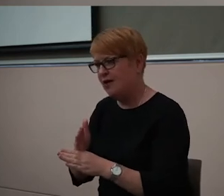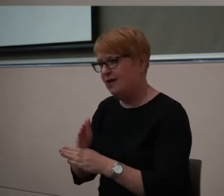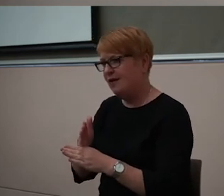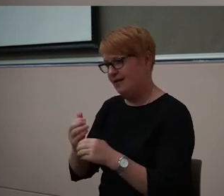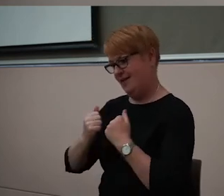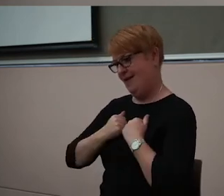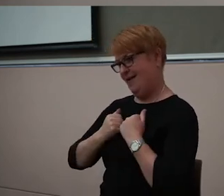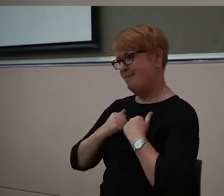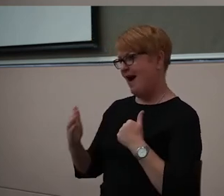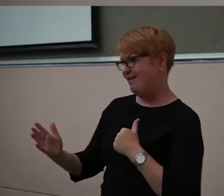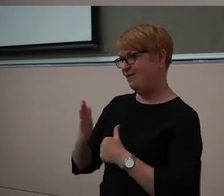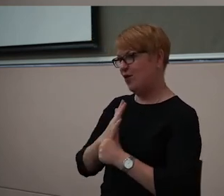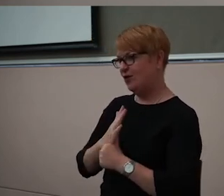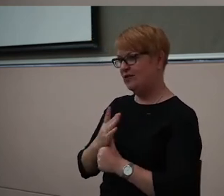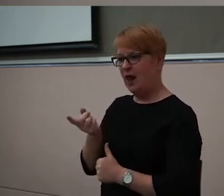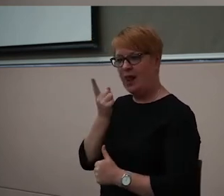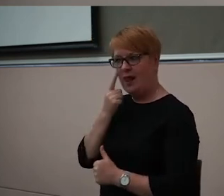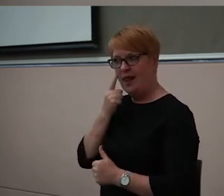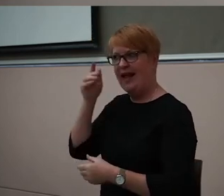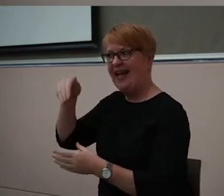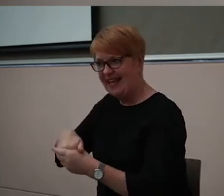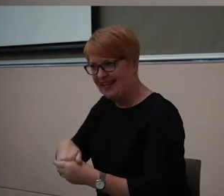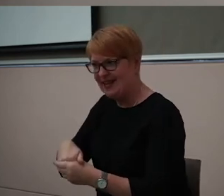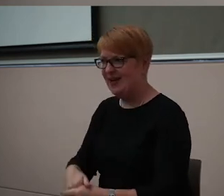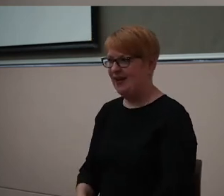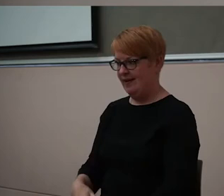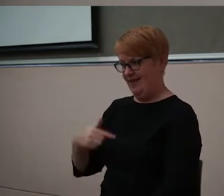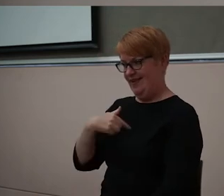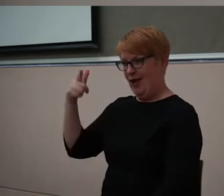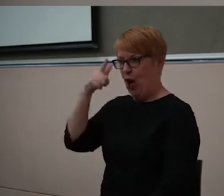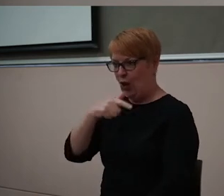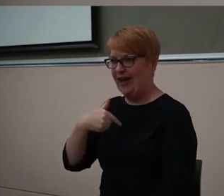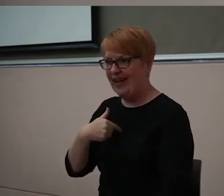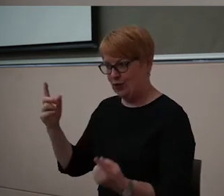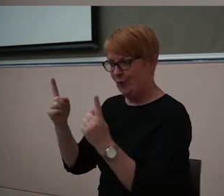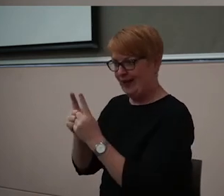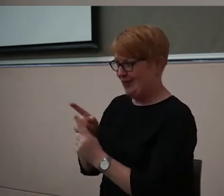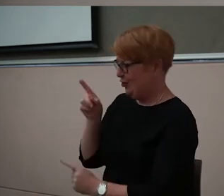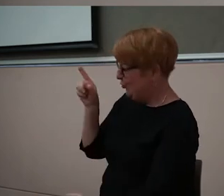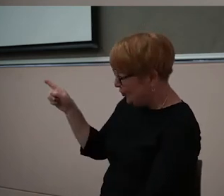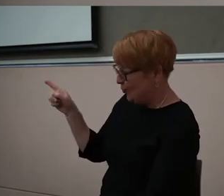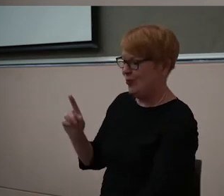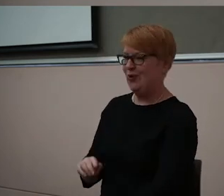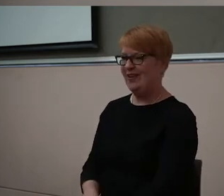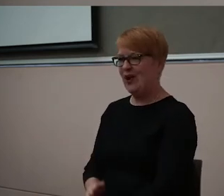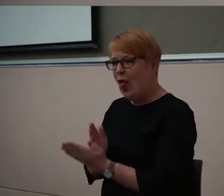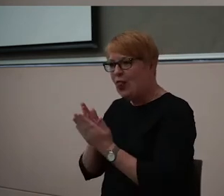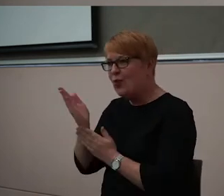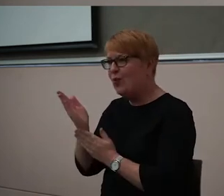England. So I've got the yearning to go back there, but then I kind of feel like I'm not really wanted there either, so where do we fit in?